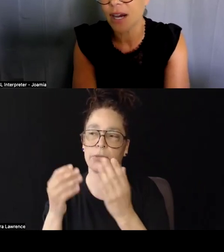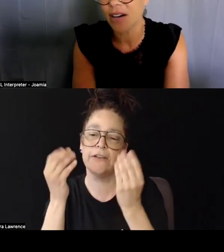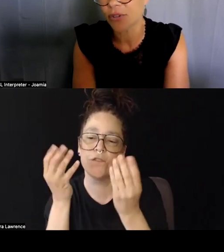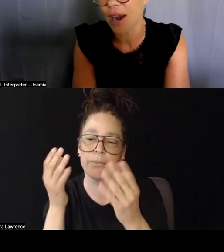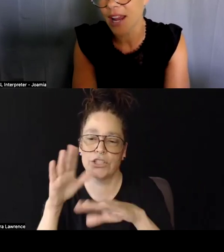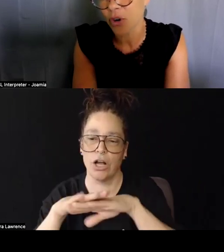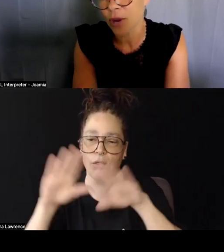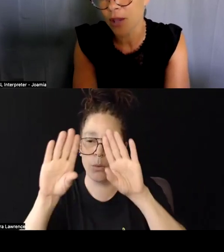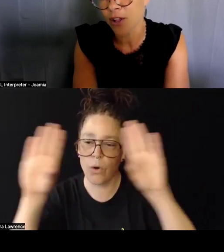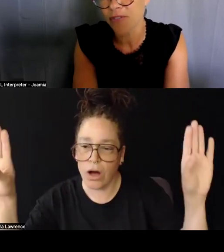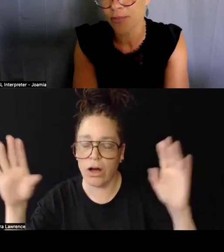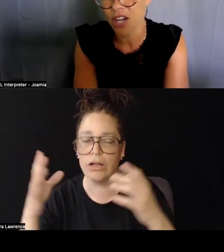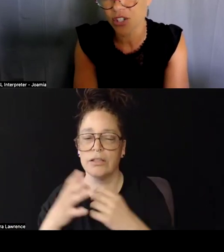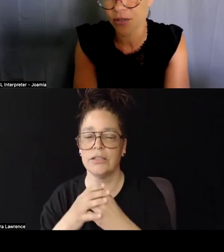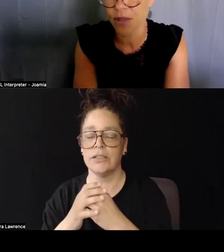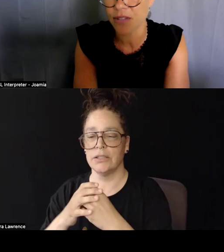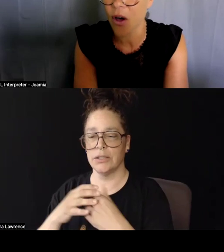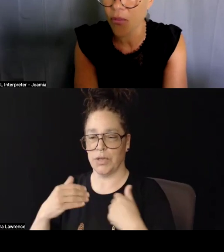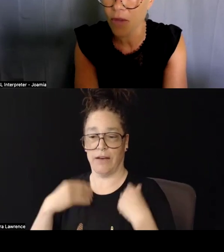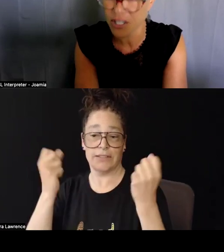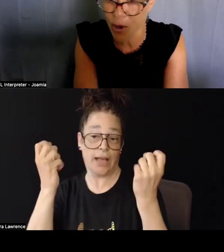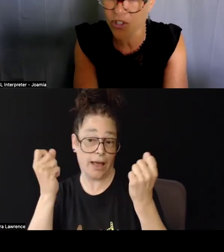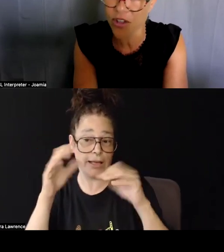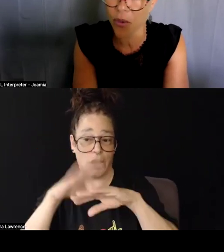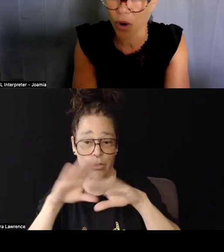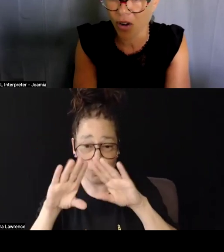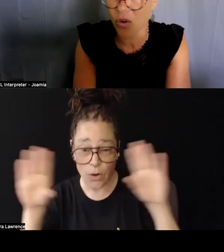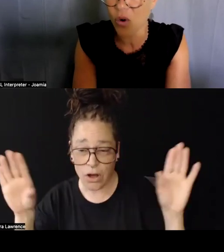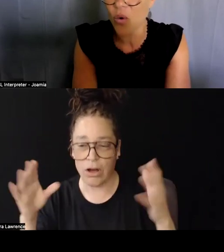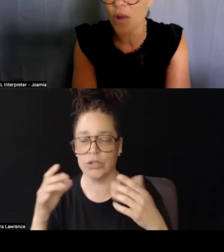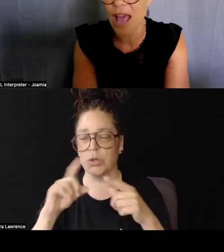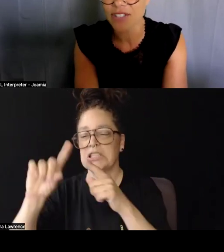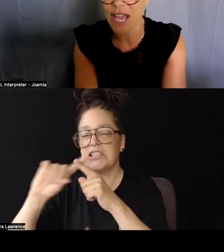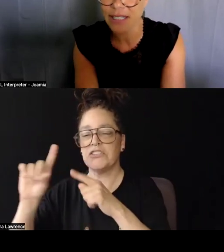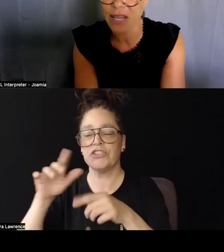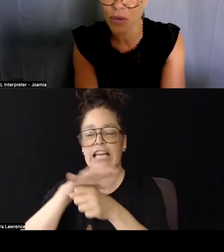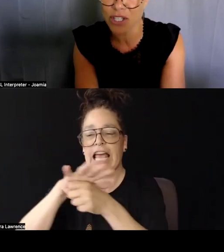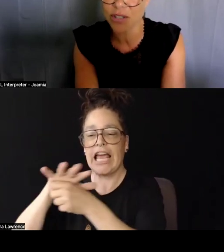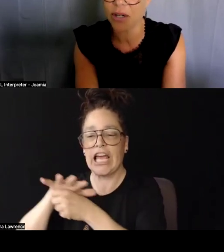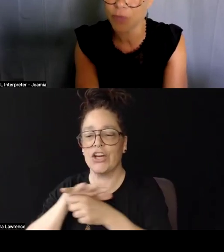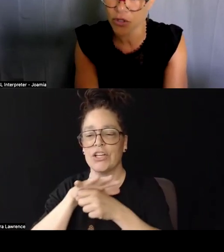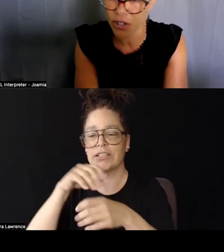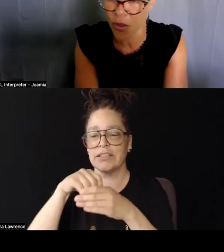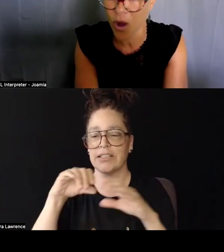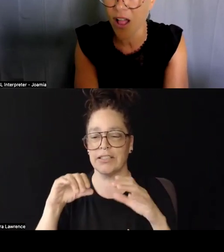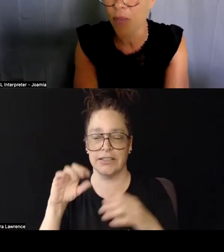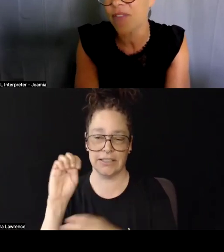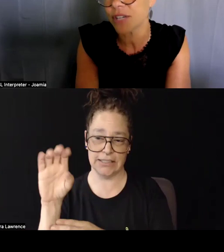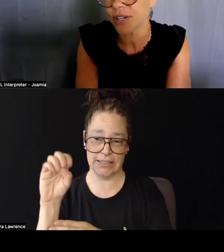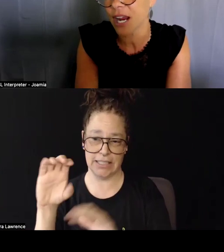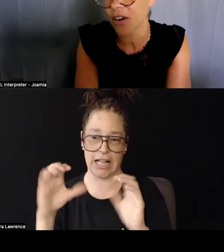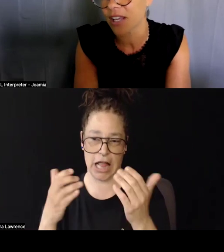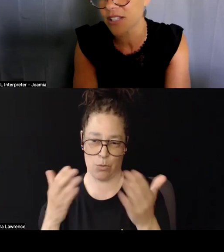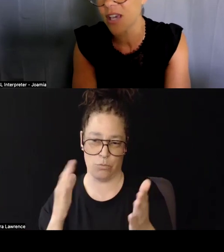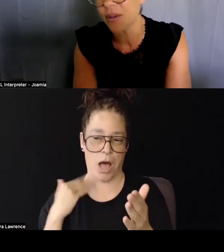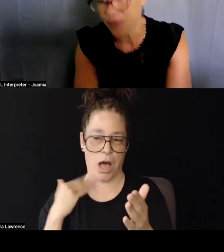have a variety of curriculum information it's posted on the wall. We have sign language posted on the wall, and we have